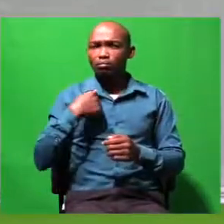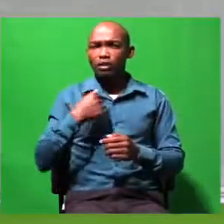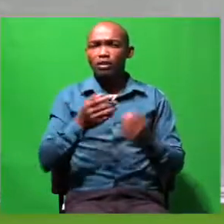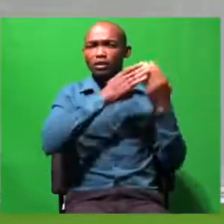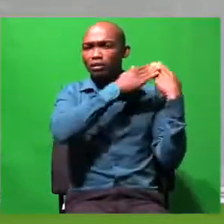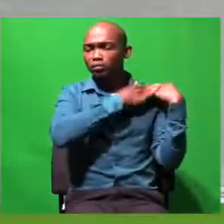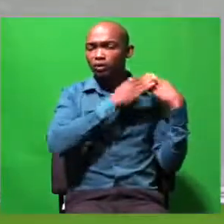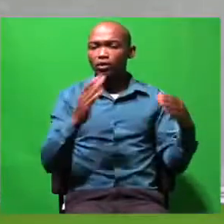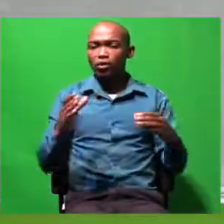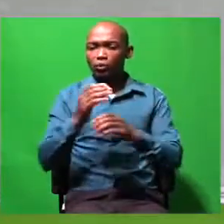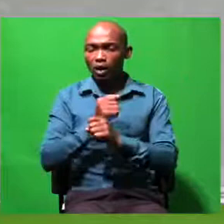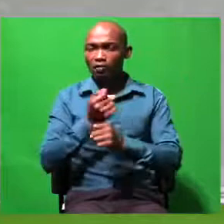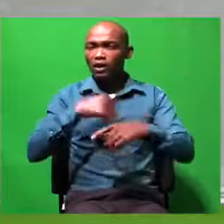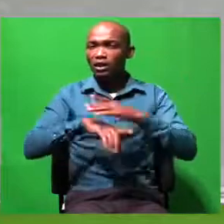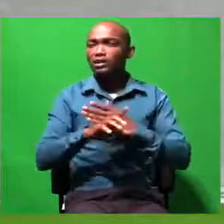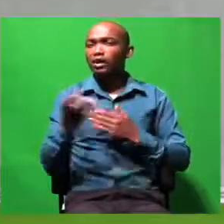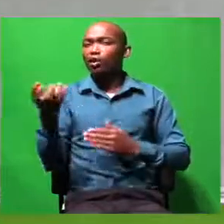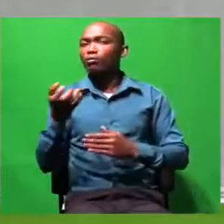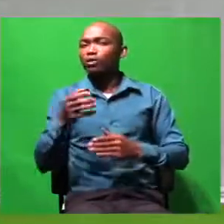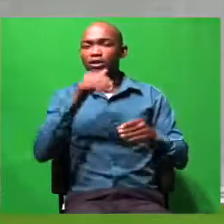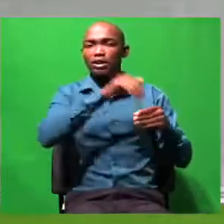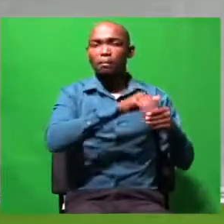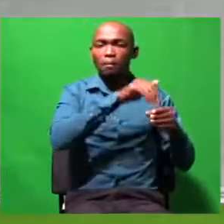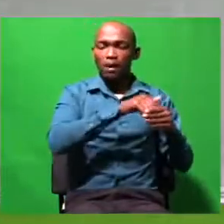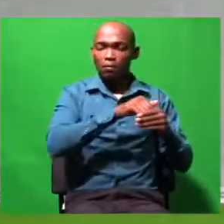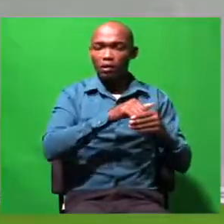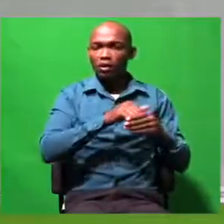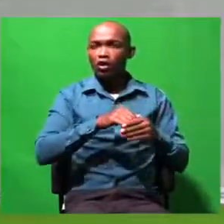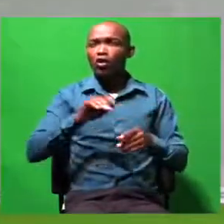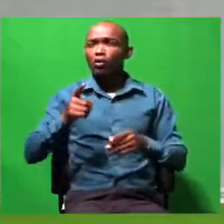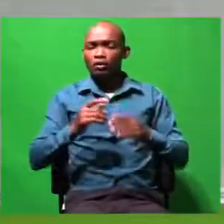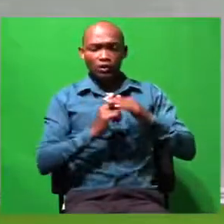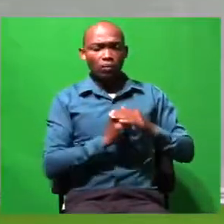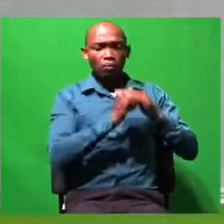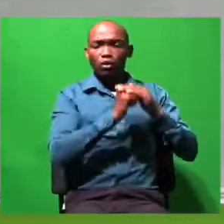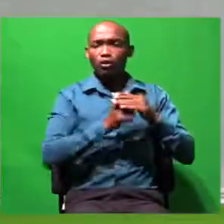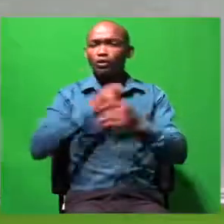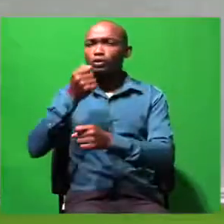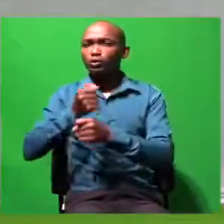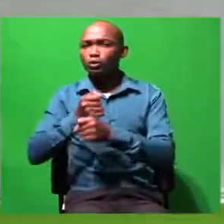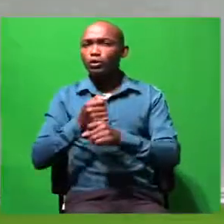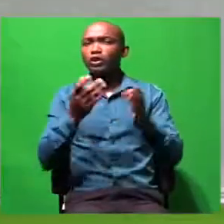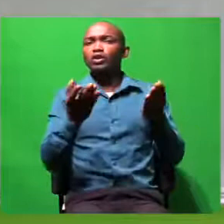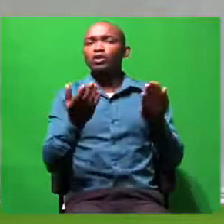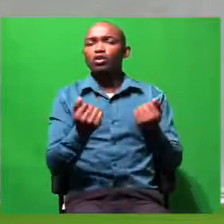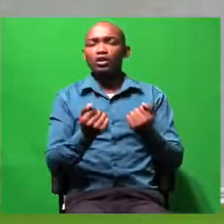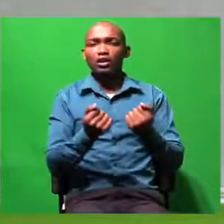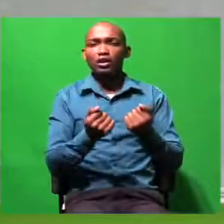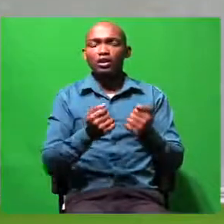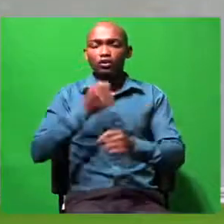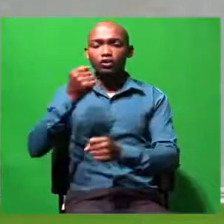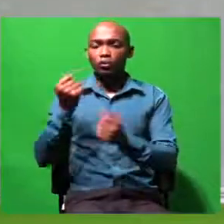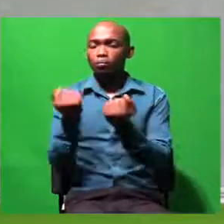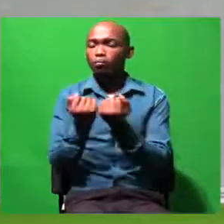me any responsibility we have as a community member? What we are supposed to do in the communities so as to